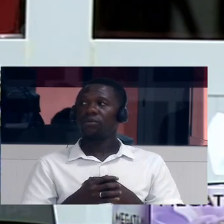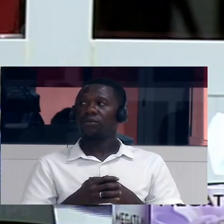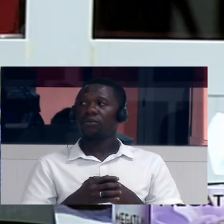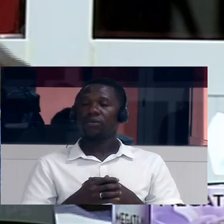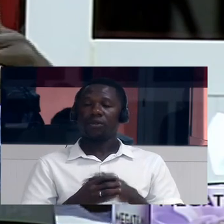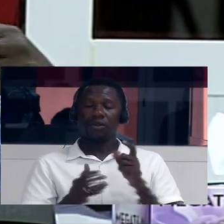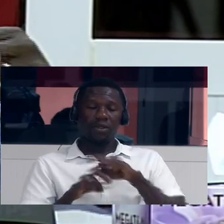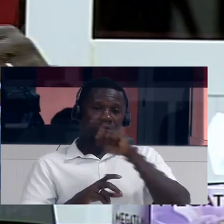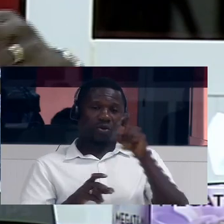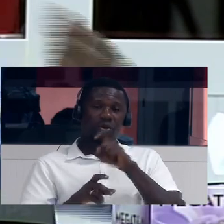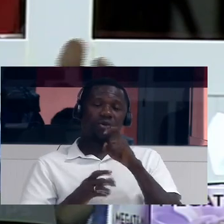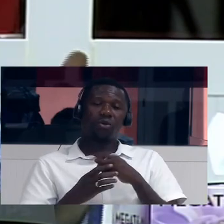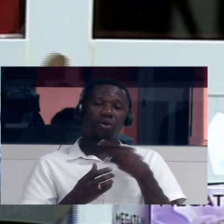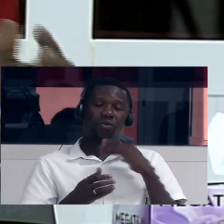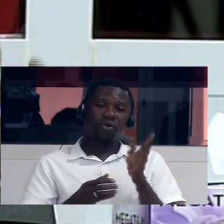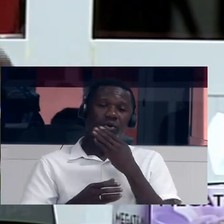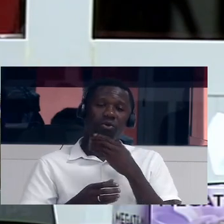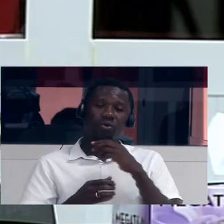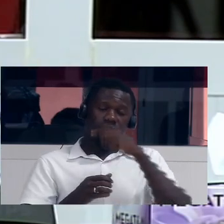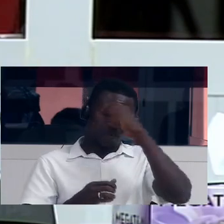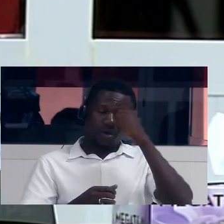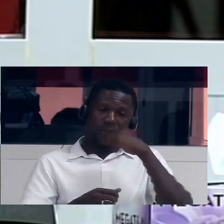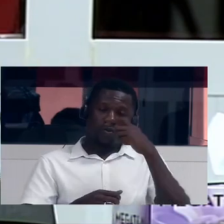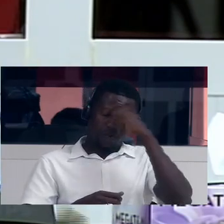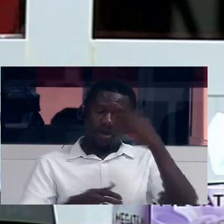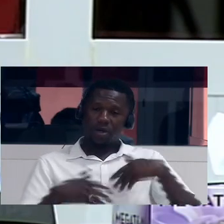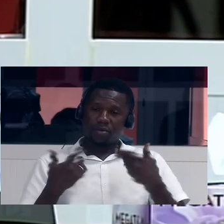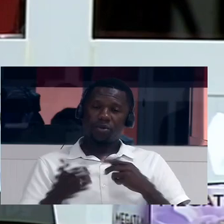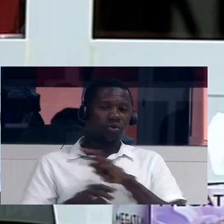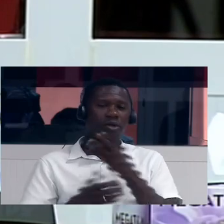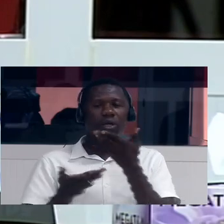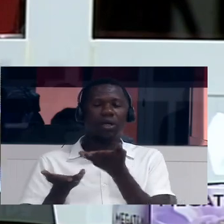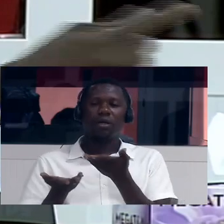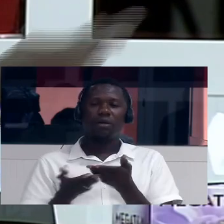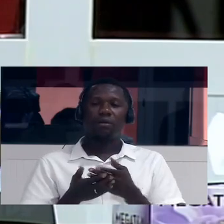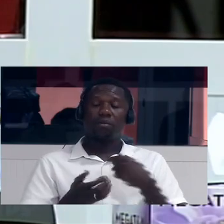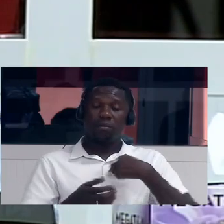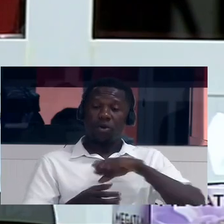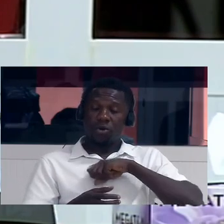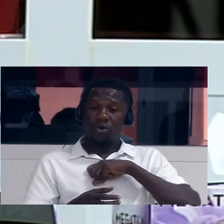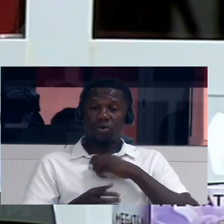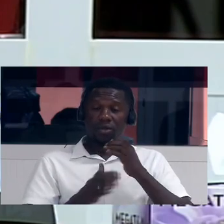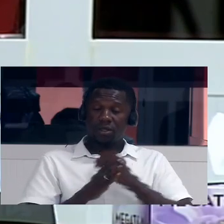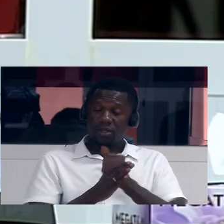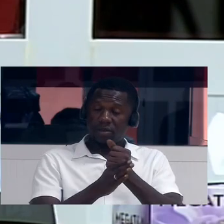The question of going to work and working happily, it was not there. My own very